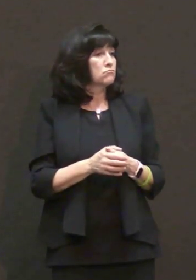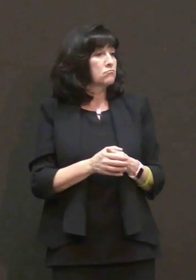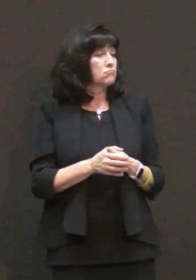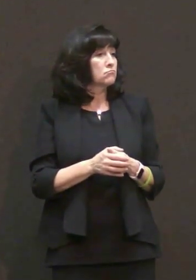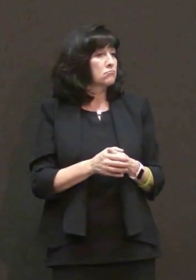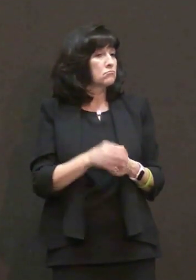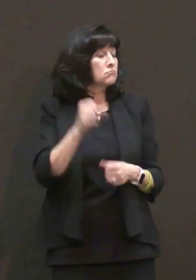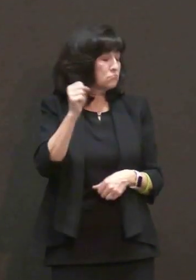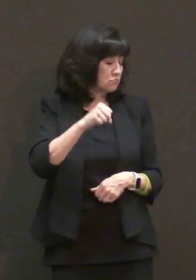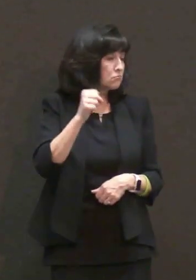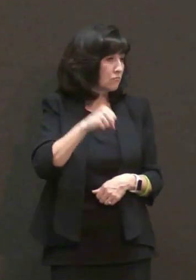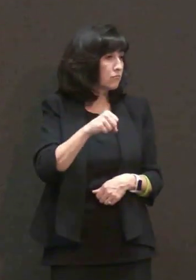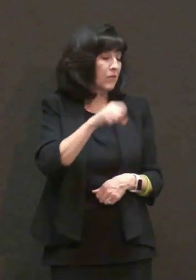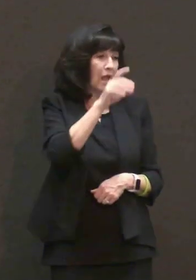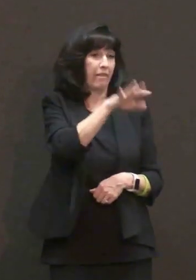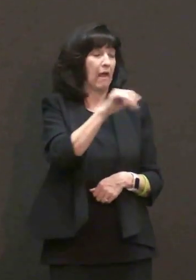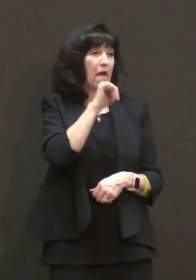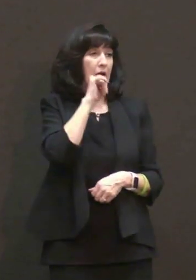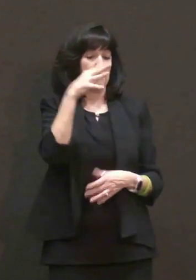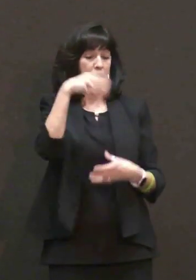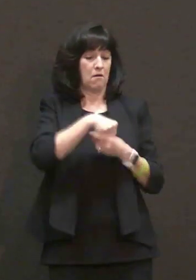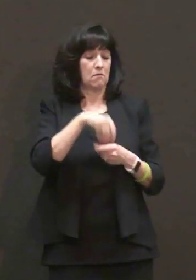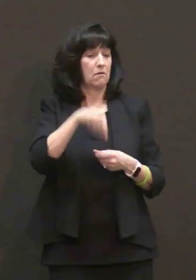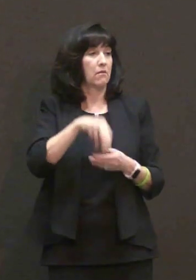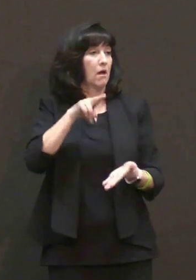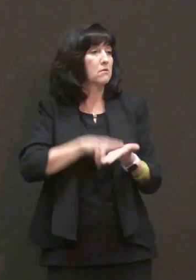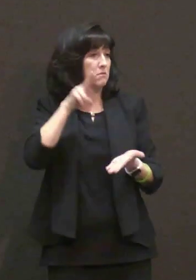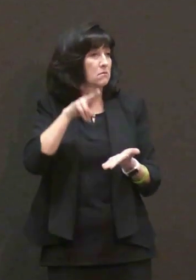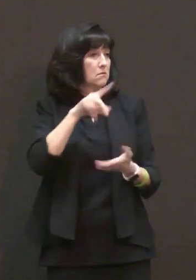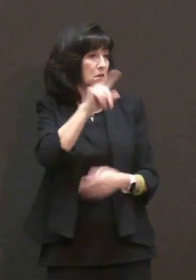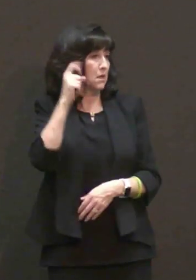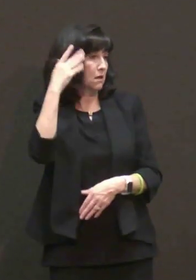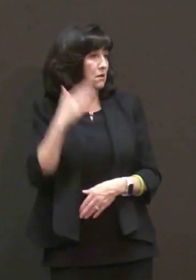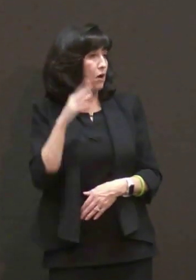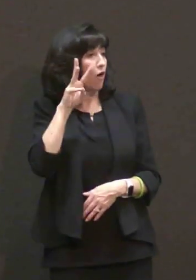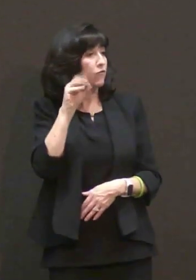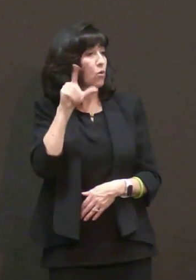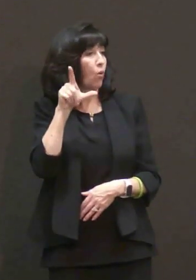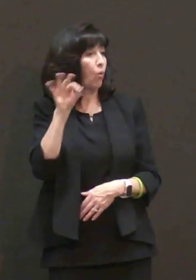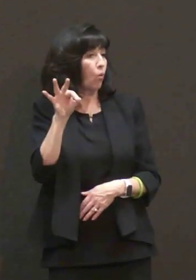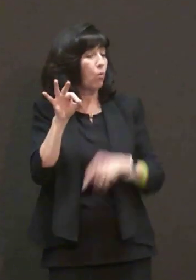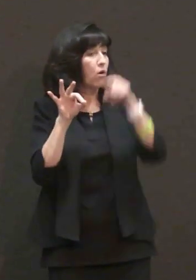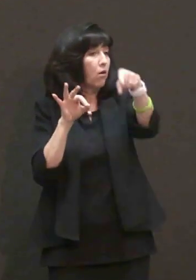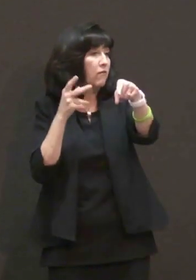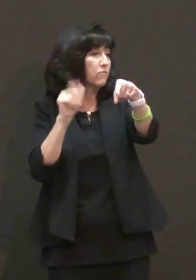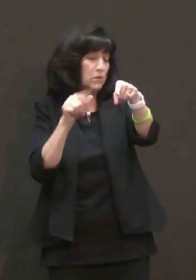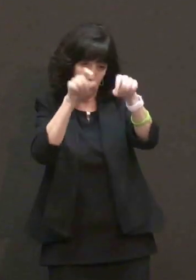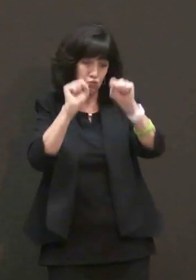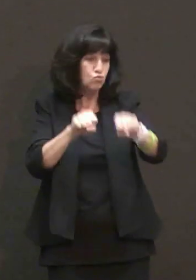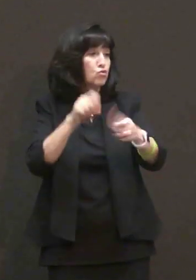captured in either of those orders. Certainly, Governor Wolf could create the same kind of order on the other side of the line.